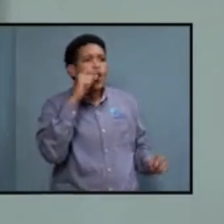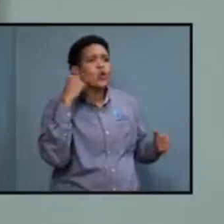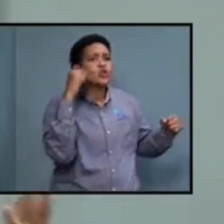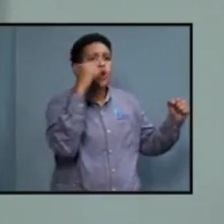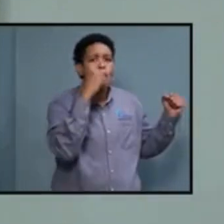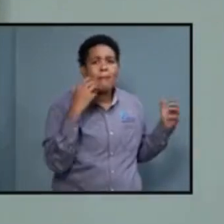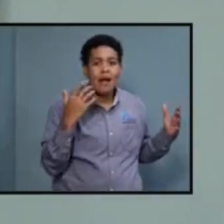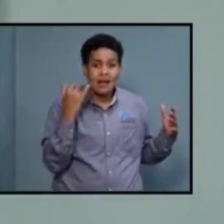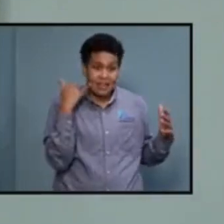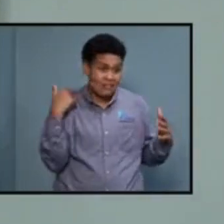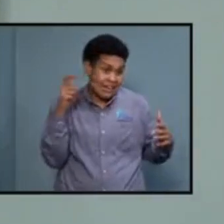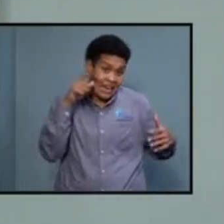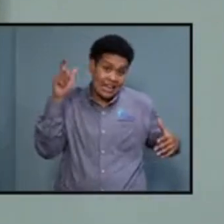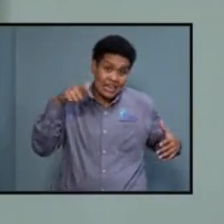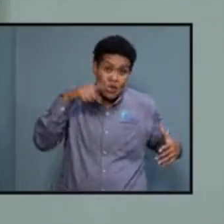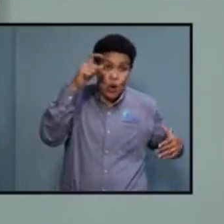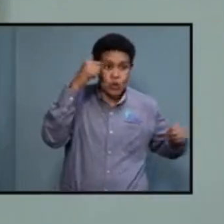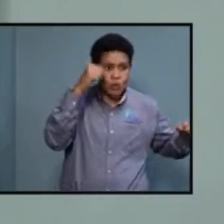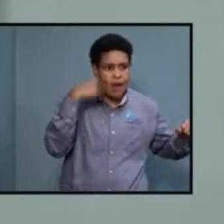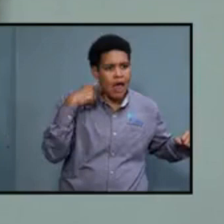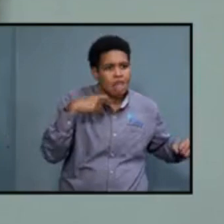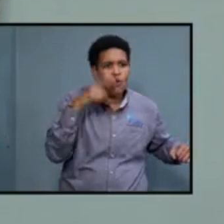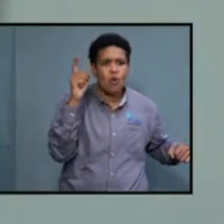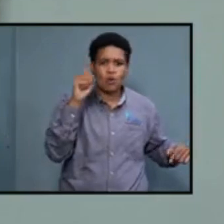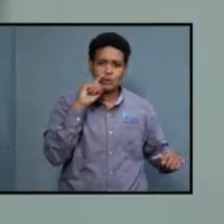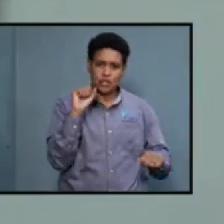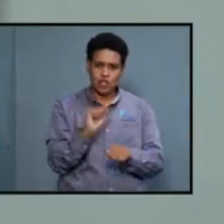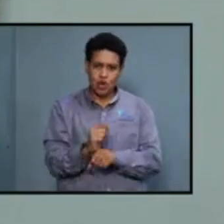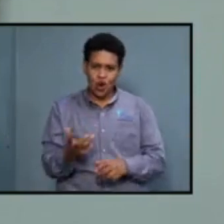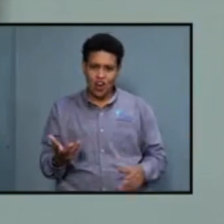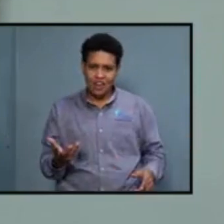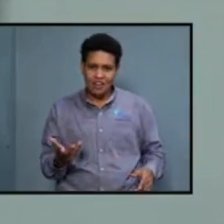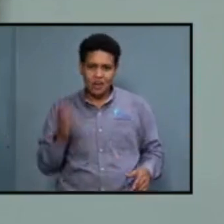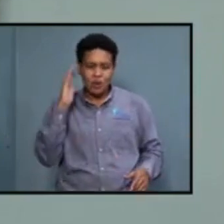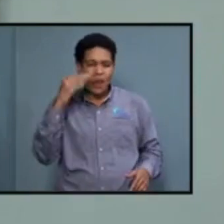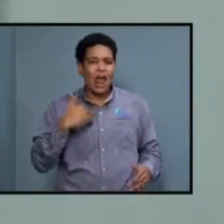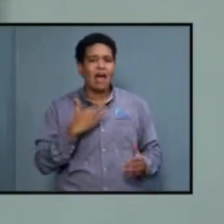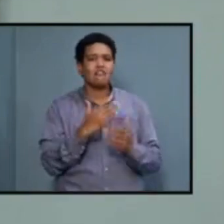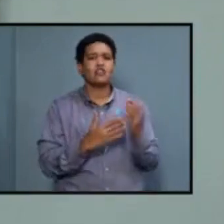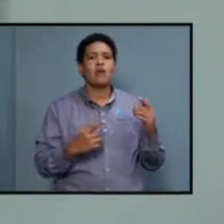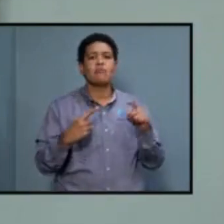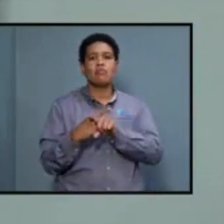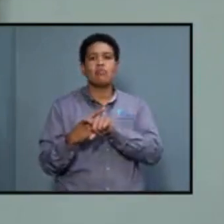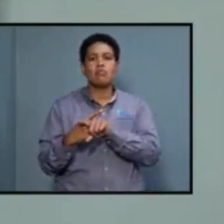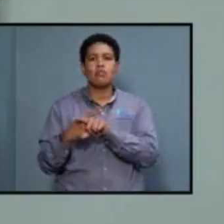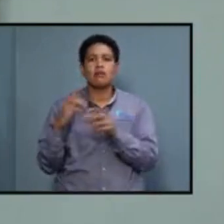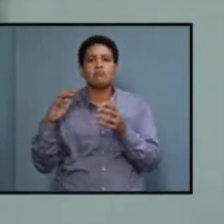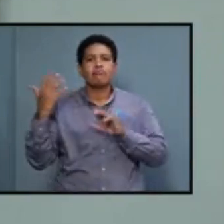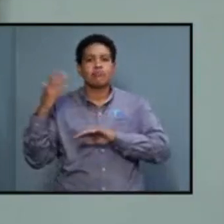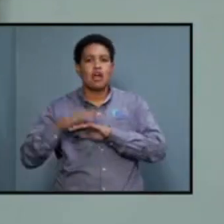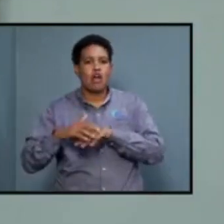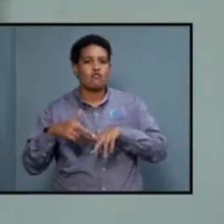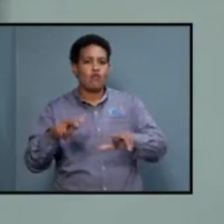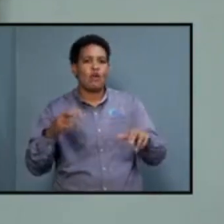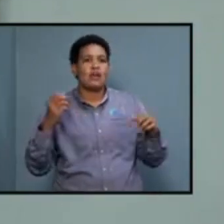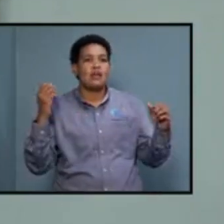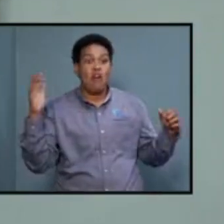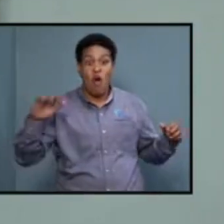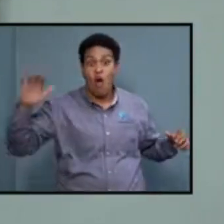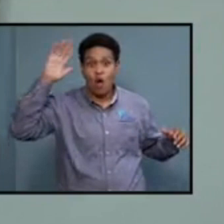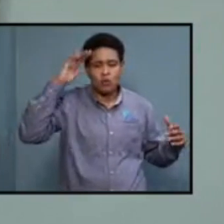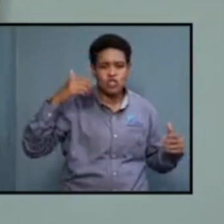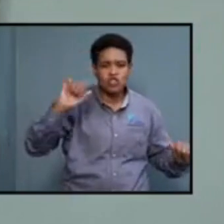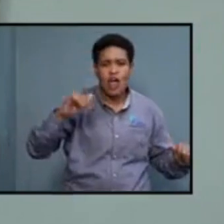supermarket even if i don't have to just to be sure and so you will have some congestion on the road as everybody tries to